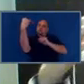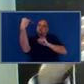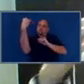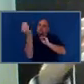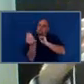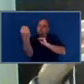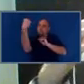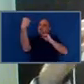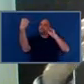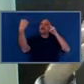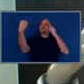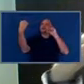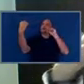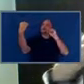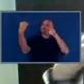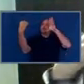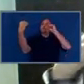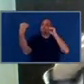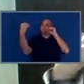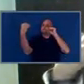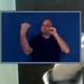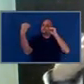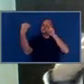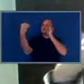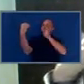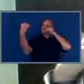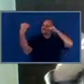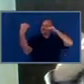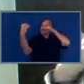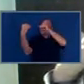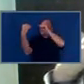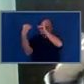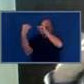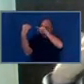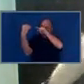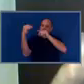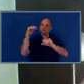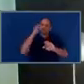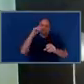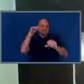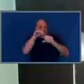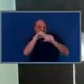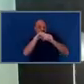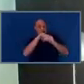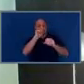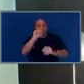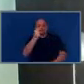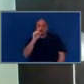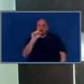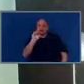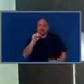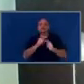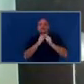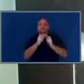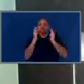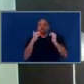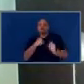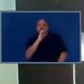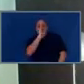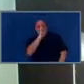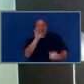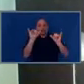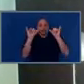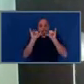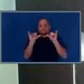view of the SAMCAM. So we can look directly into the TAG-SAM device itself, and we hope to have direct measurement